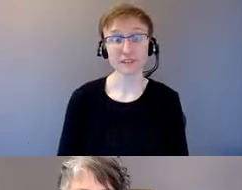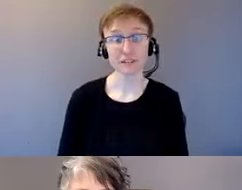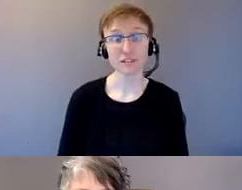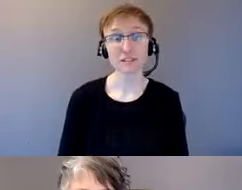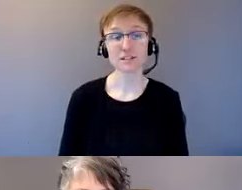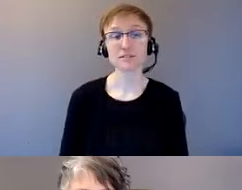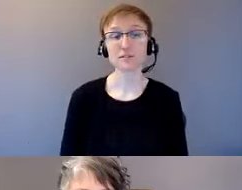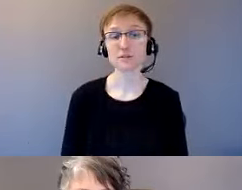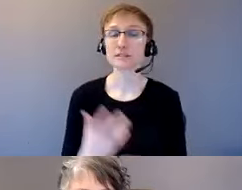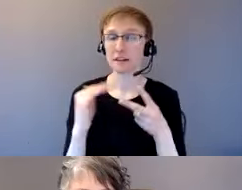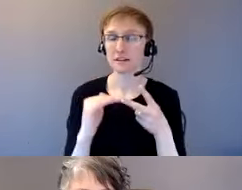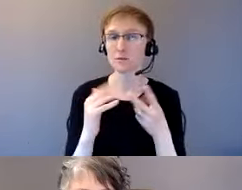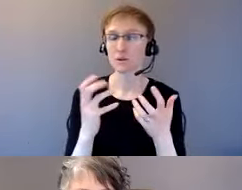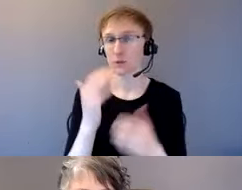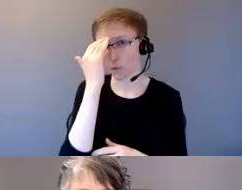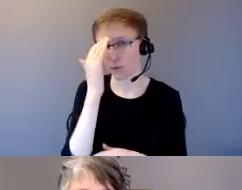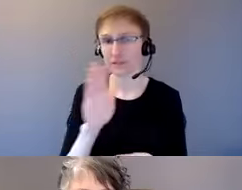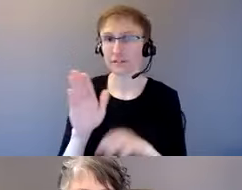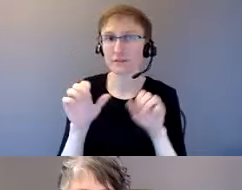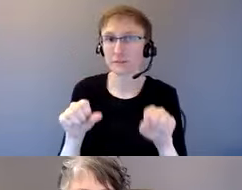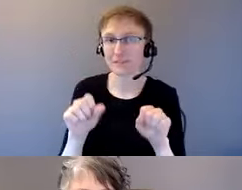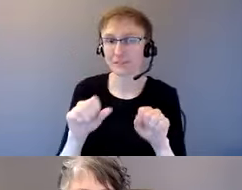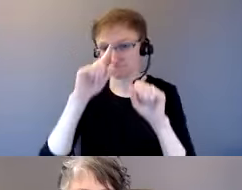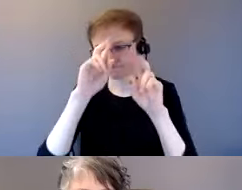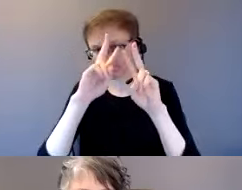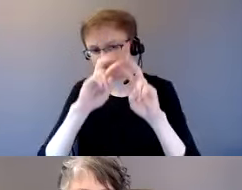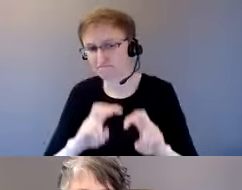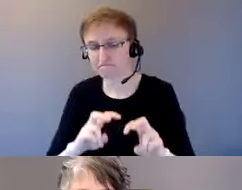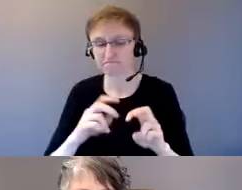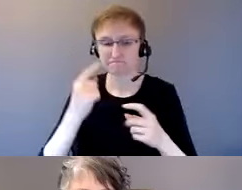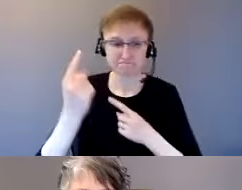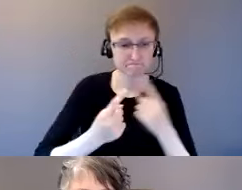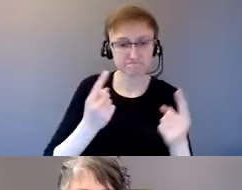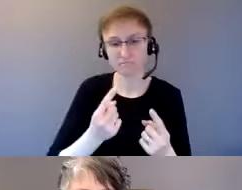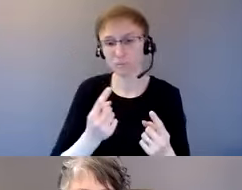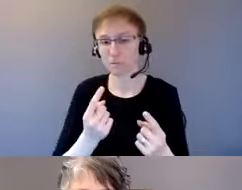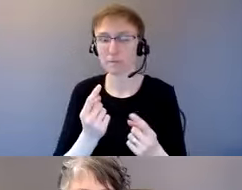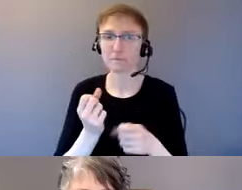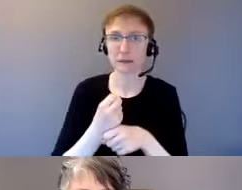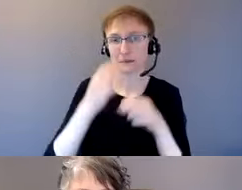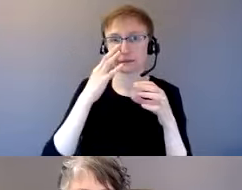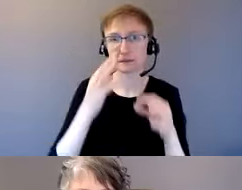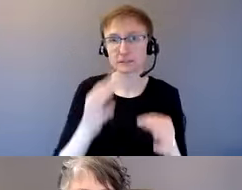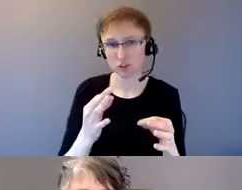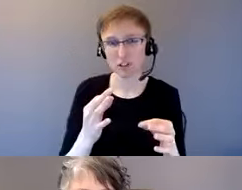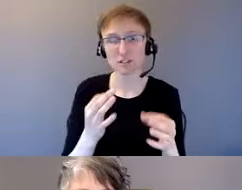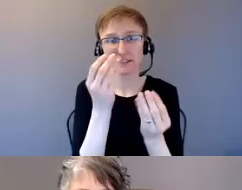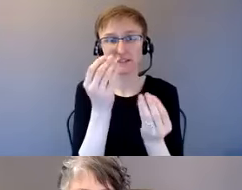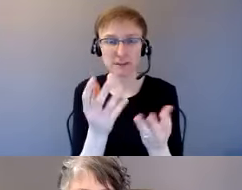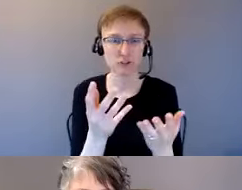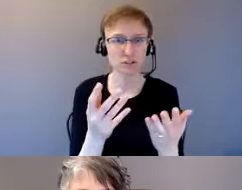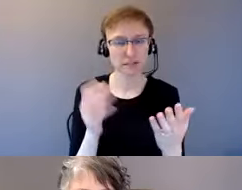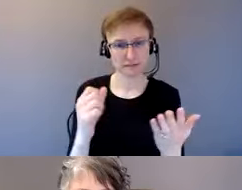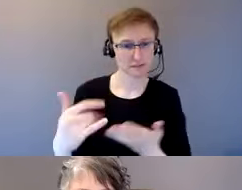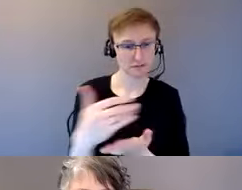reasoning process and ability to apply the relevant information to their circumstances to weigh the foreseeable